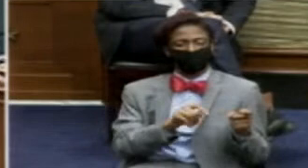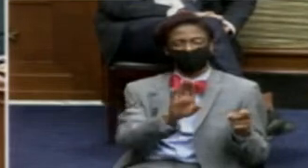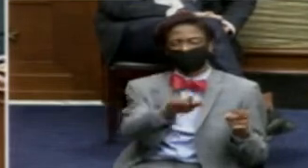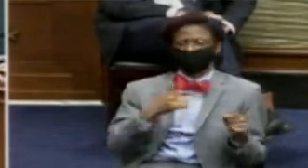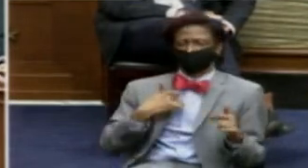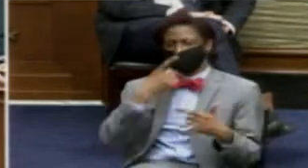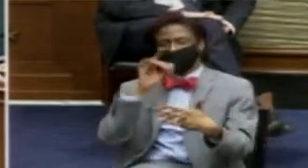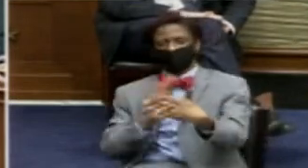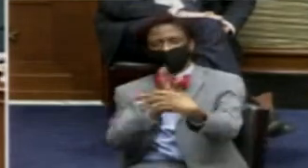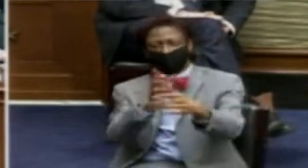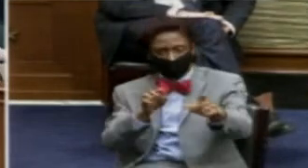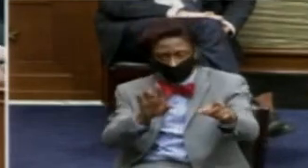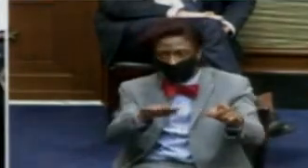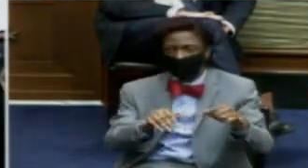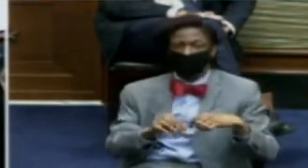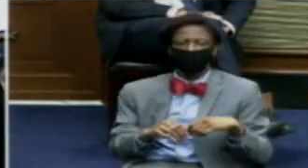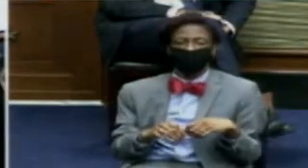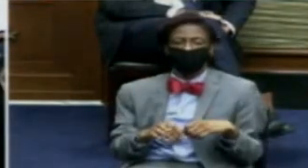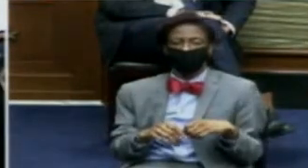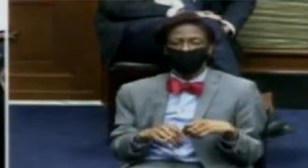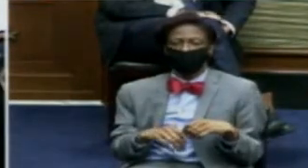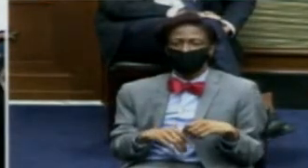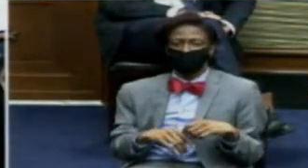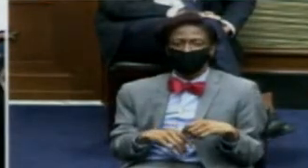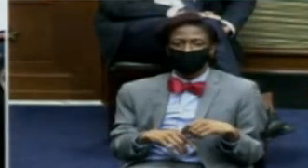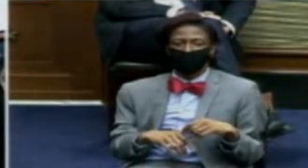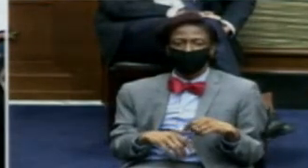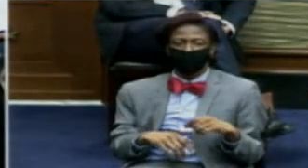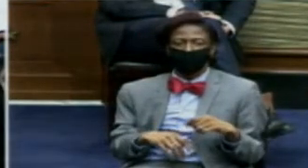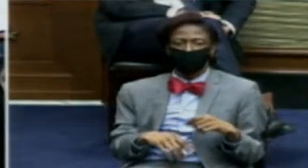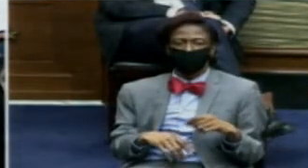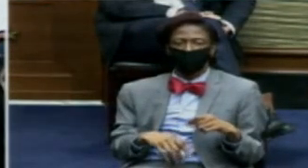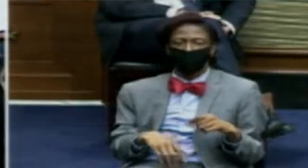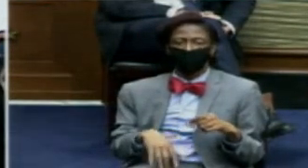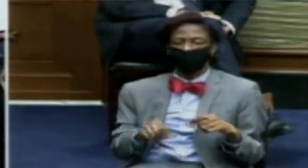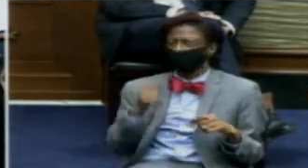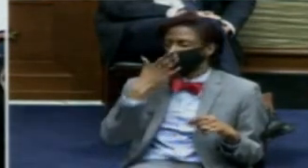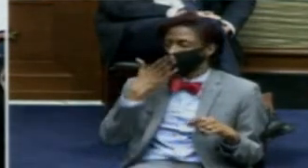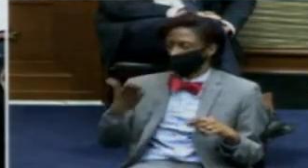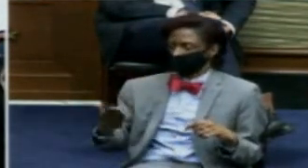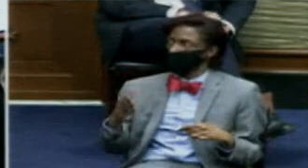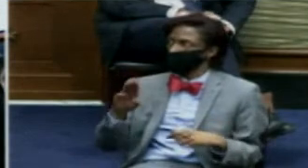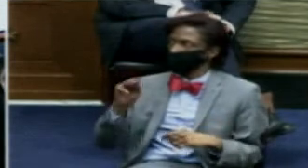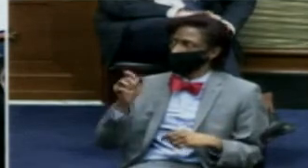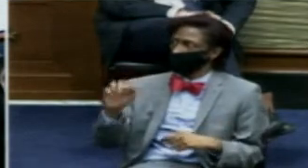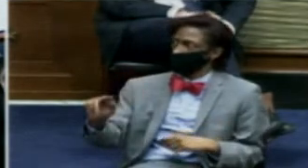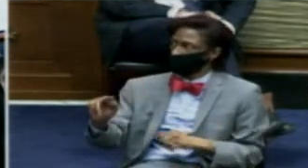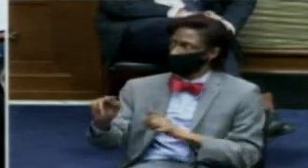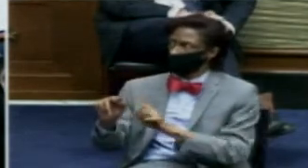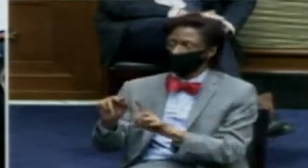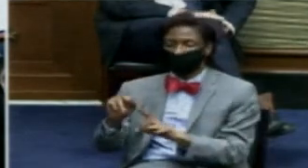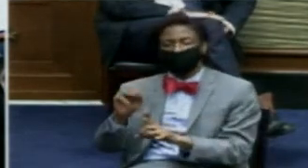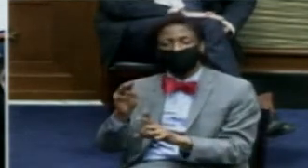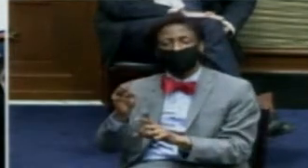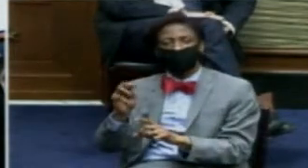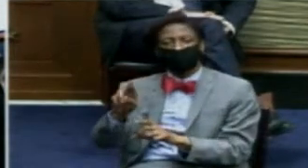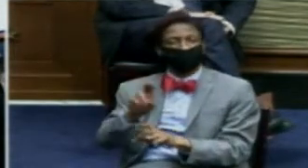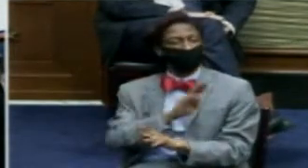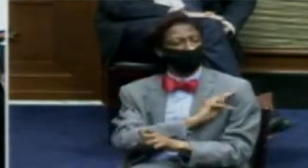to that? recognized for 5 minutes. Pardon me? Thank you, Madam Chairwoman. Mayor